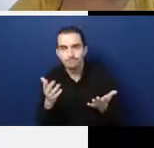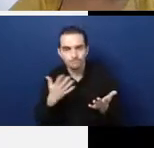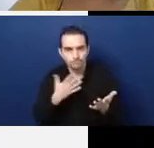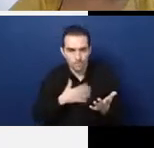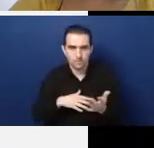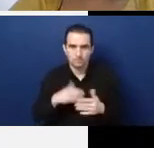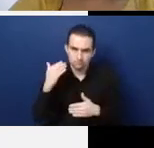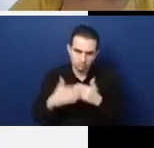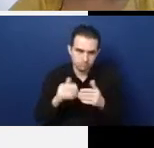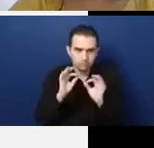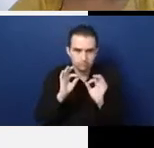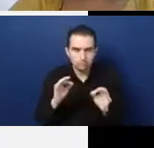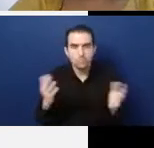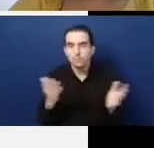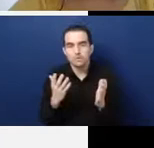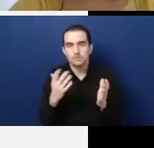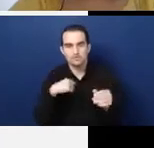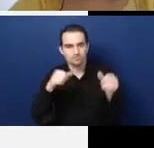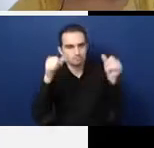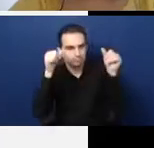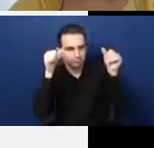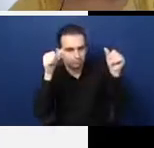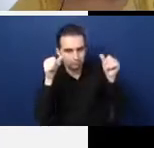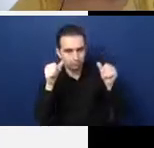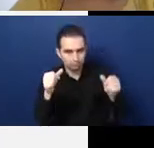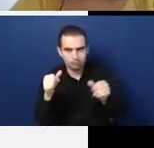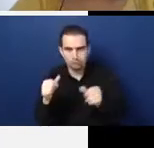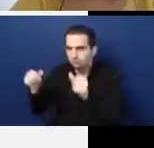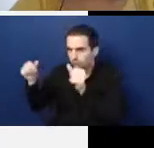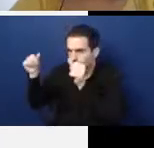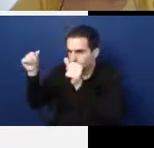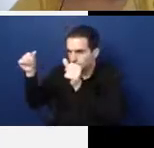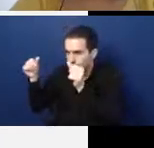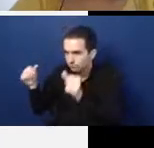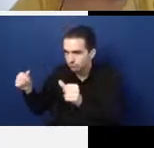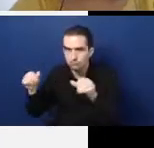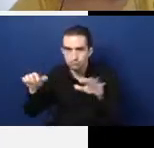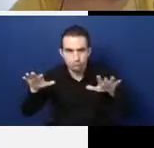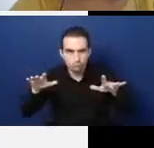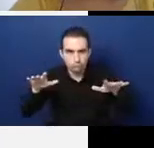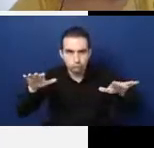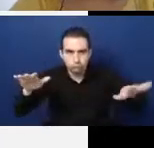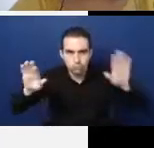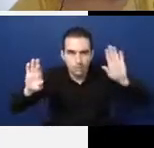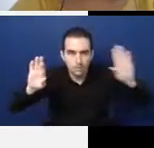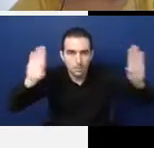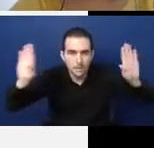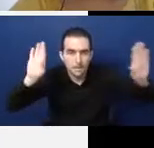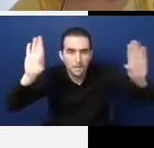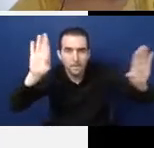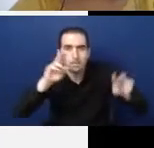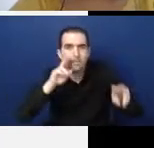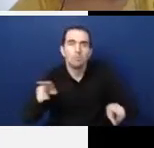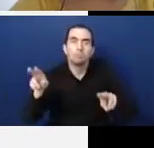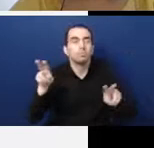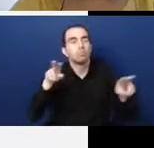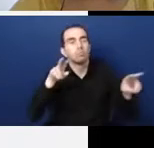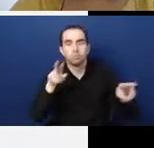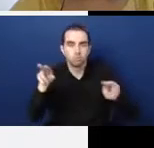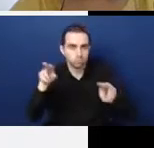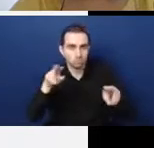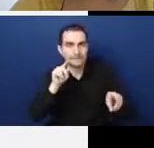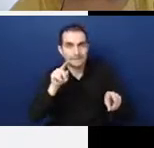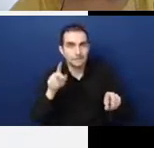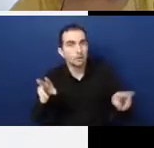we are reaching out to the organizations of persons with disabilities that we work with, so that they can give us their input and tell us whether